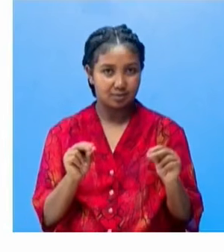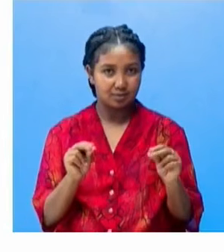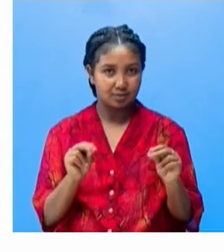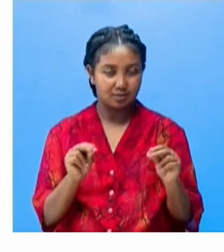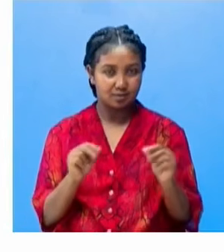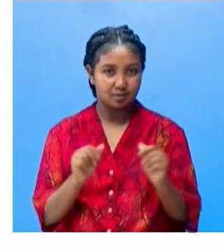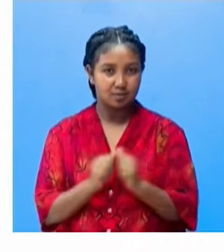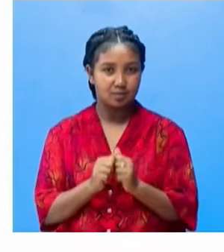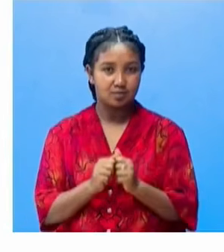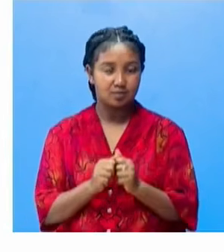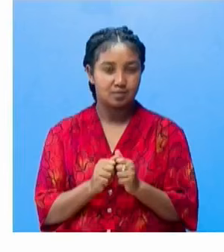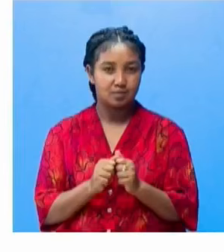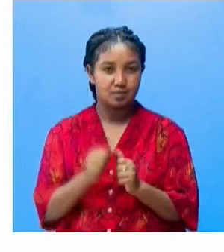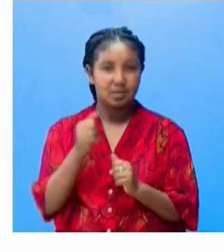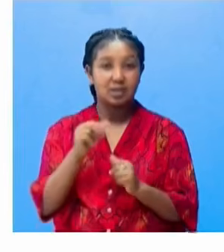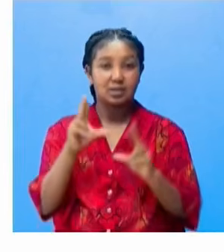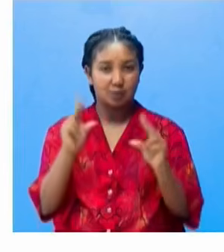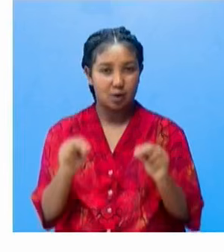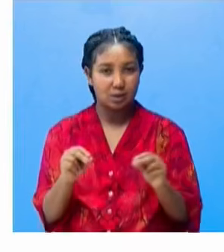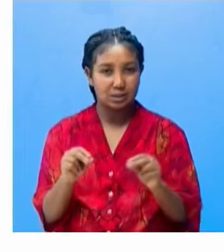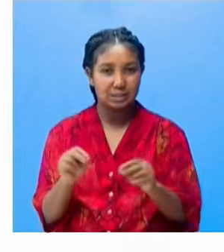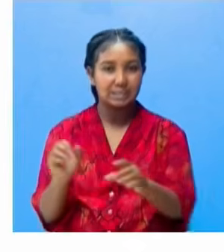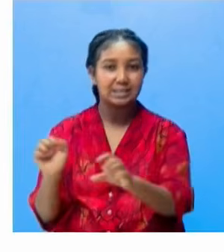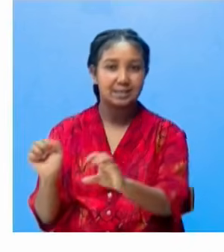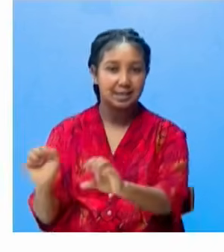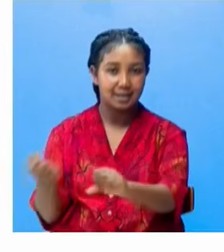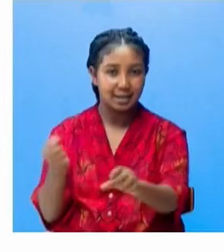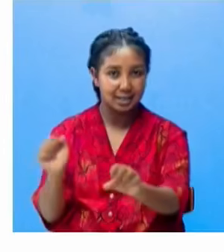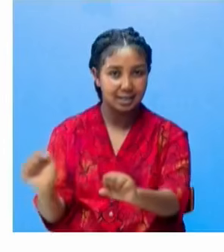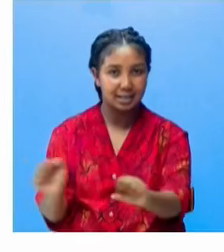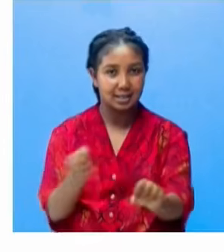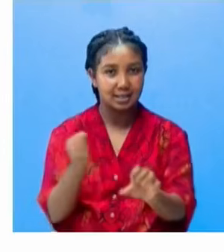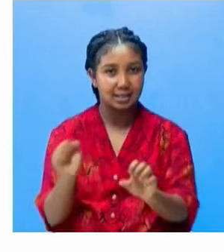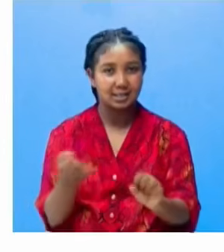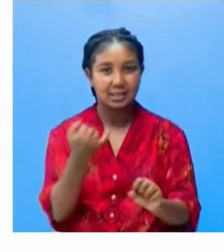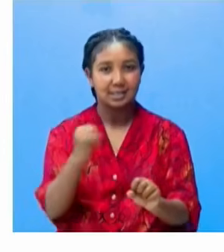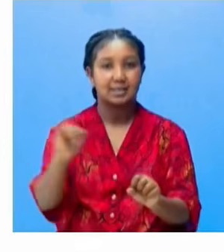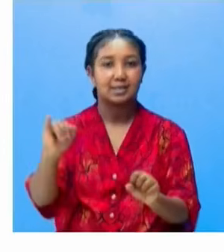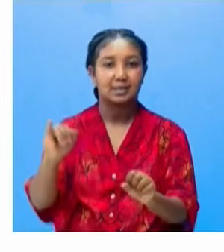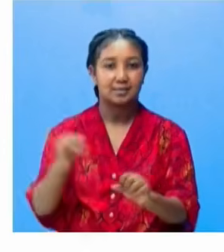all right, he's not cleaning